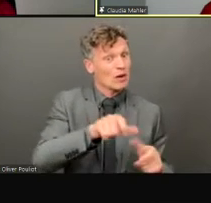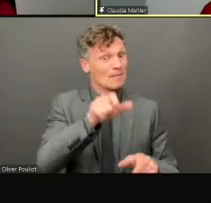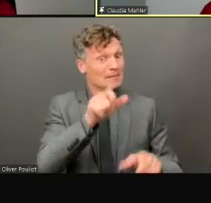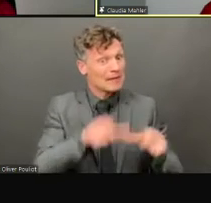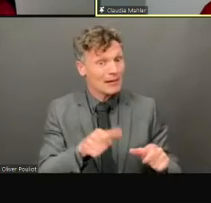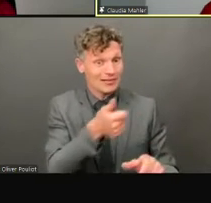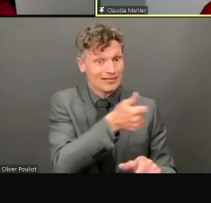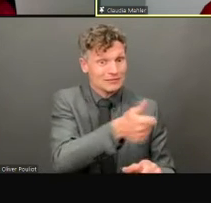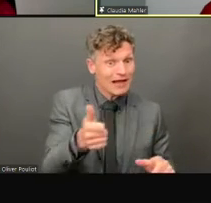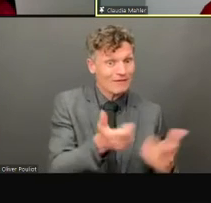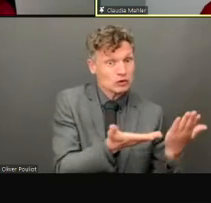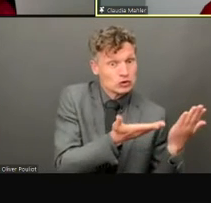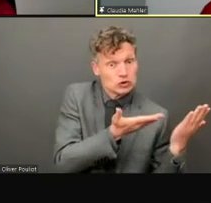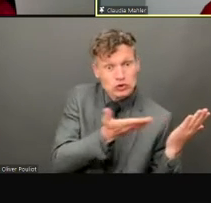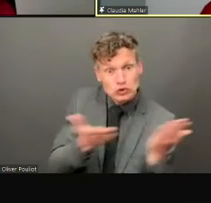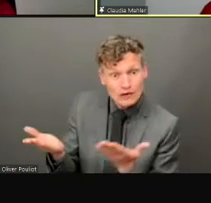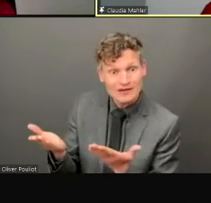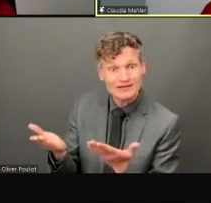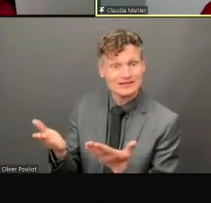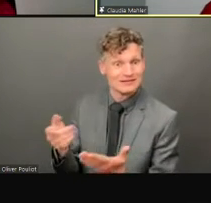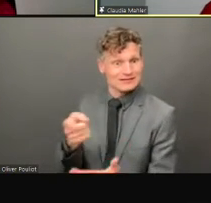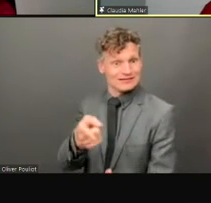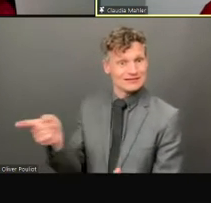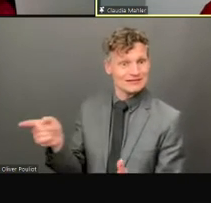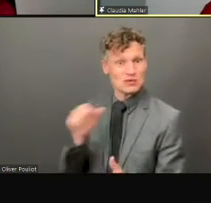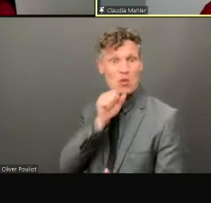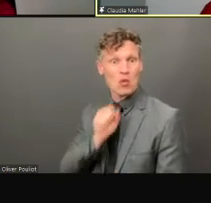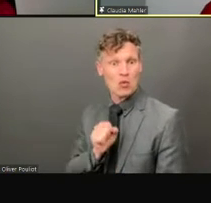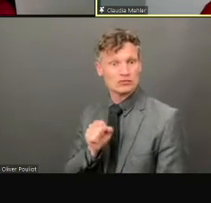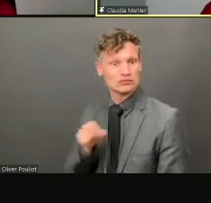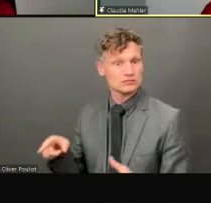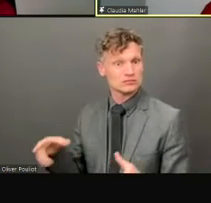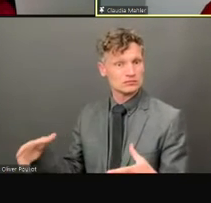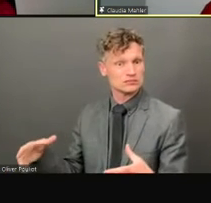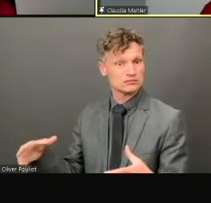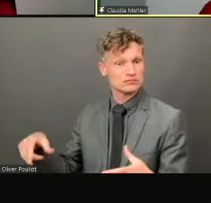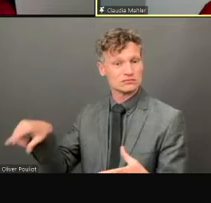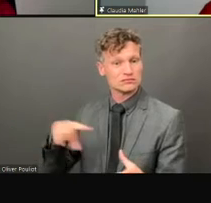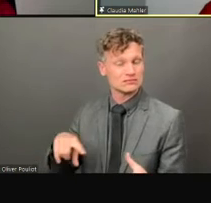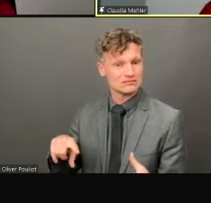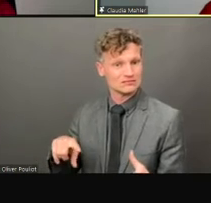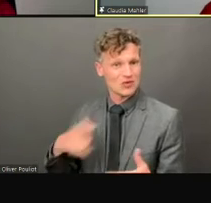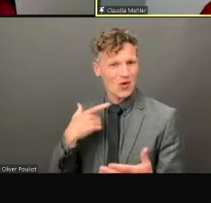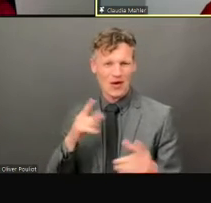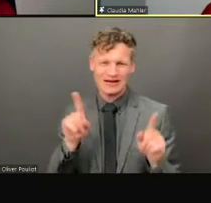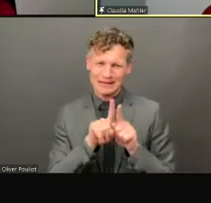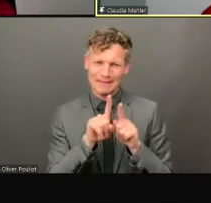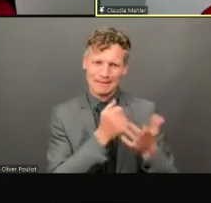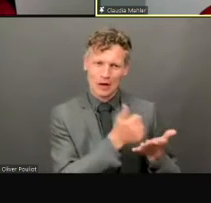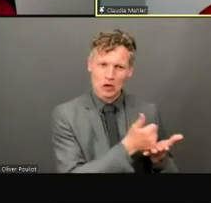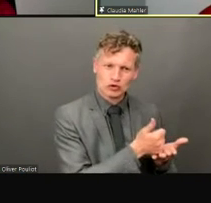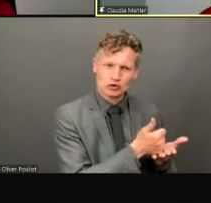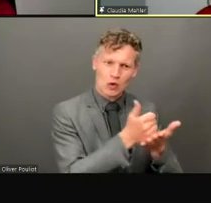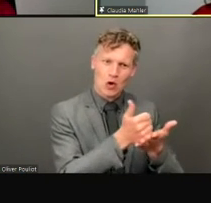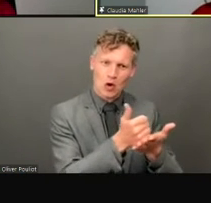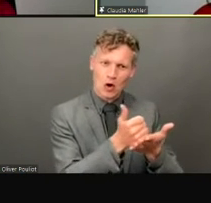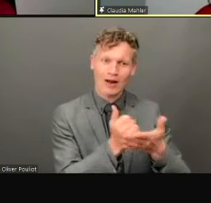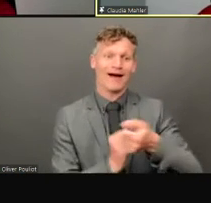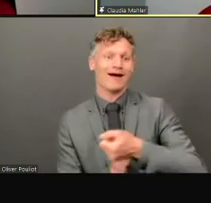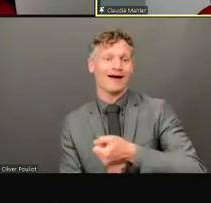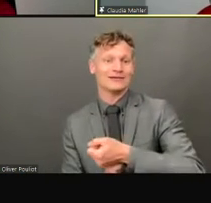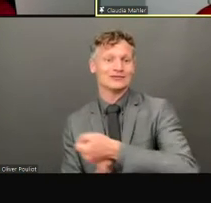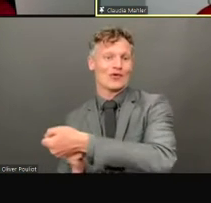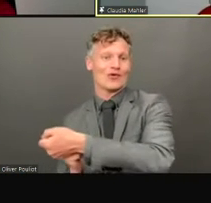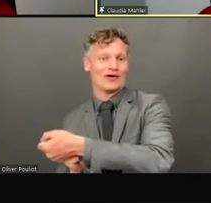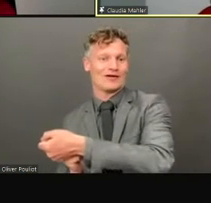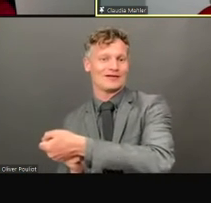might be easier for them to give support to the person they care for, and make the